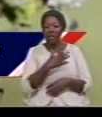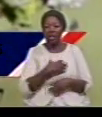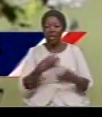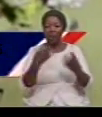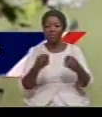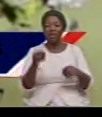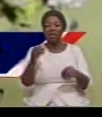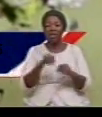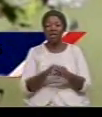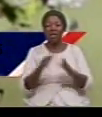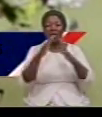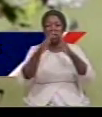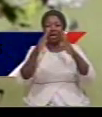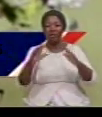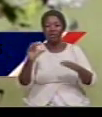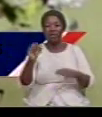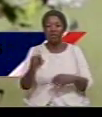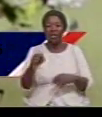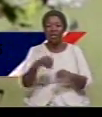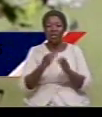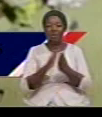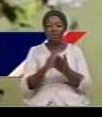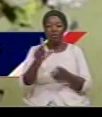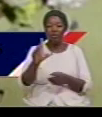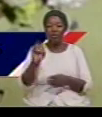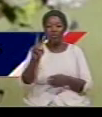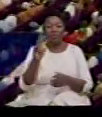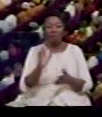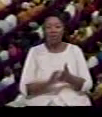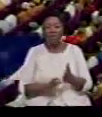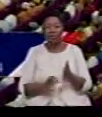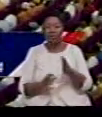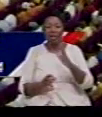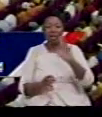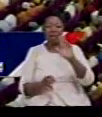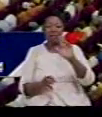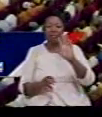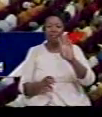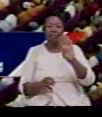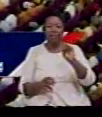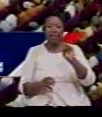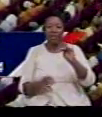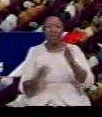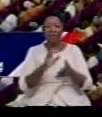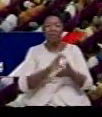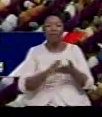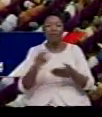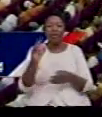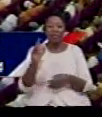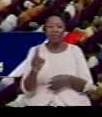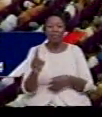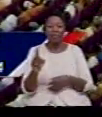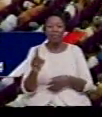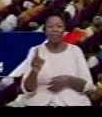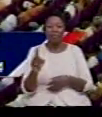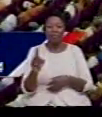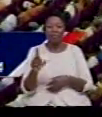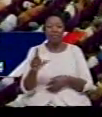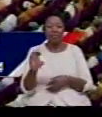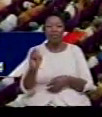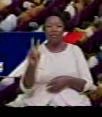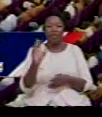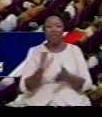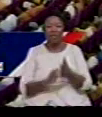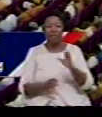14 and in verse 1, open your Bible with me to Leviticus chapter 14 as I read